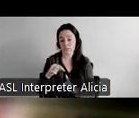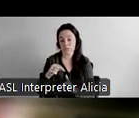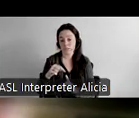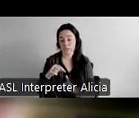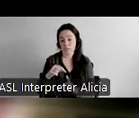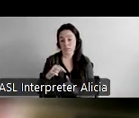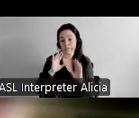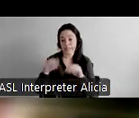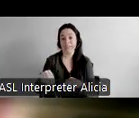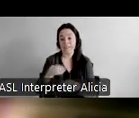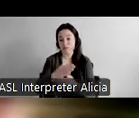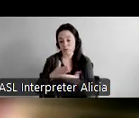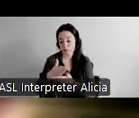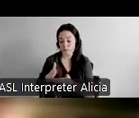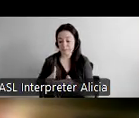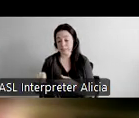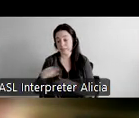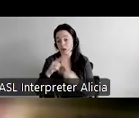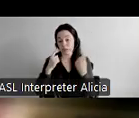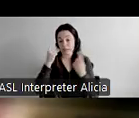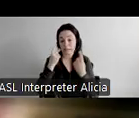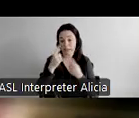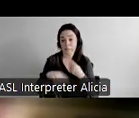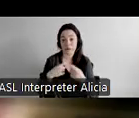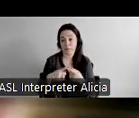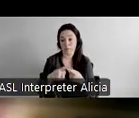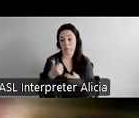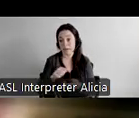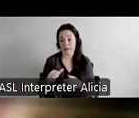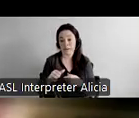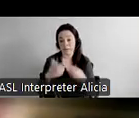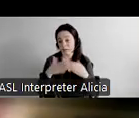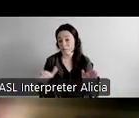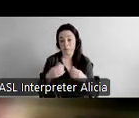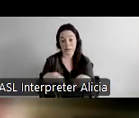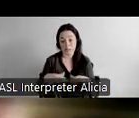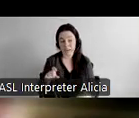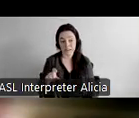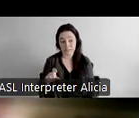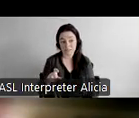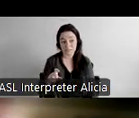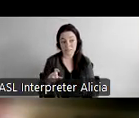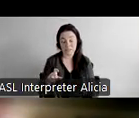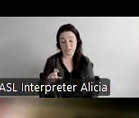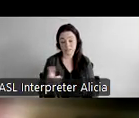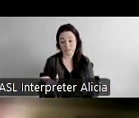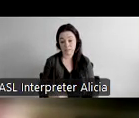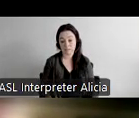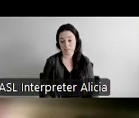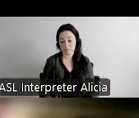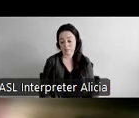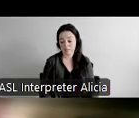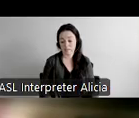installation of those pieces, are they thinking about any public land for that, or is it going to be yeah, on oh private? yeah, actually the city's